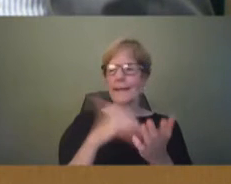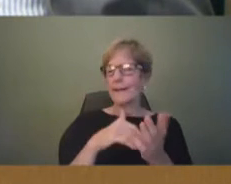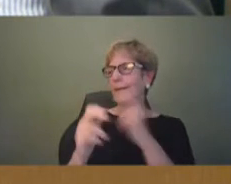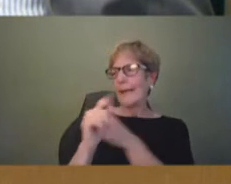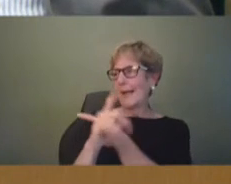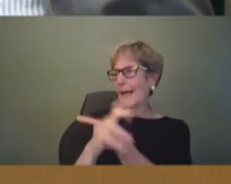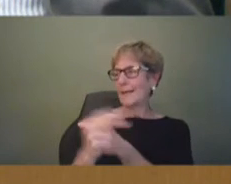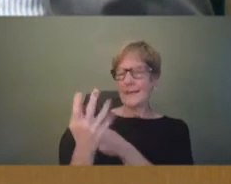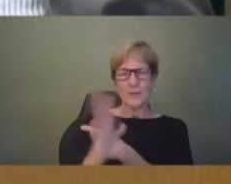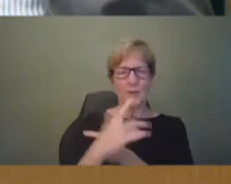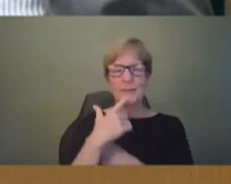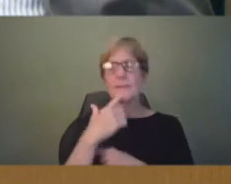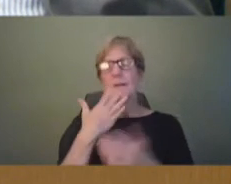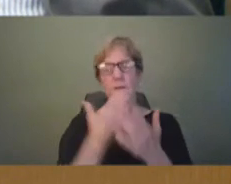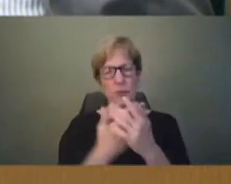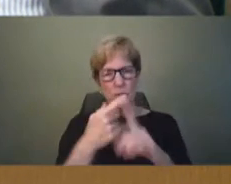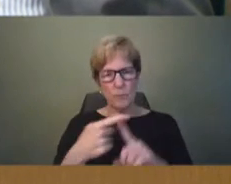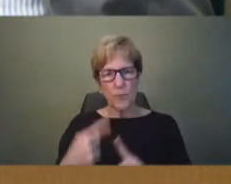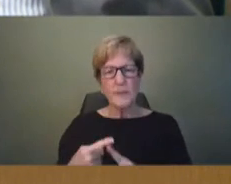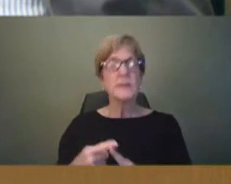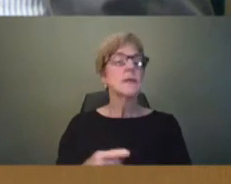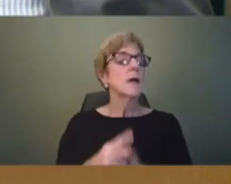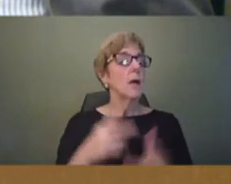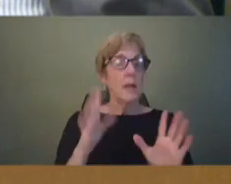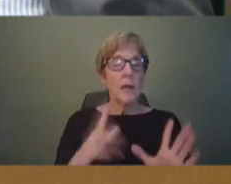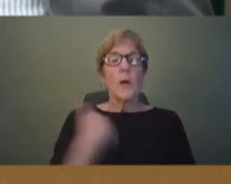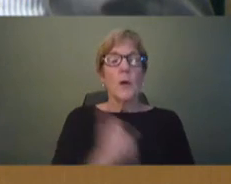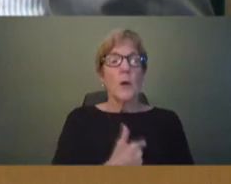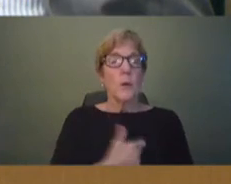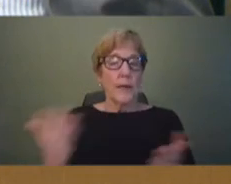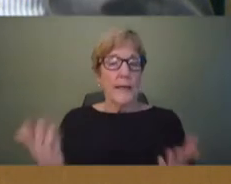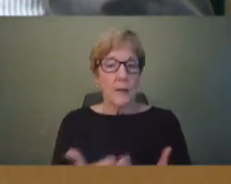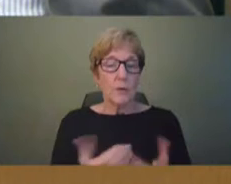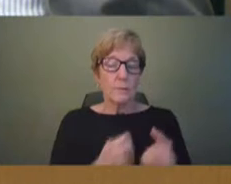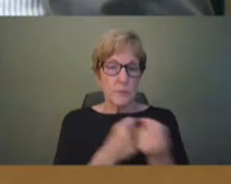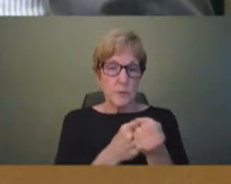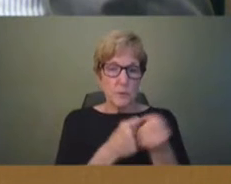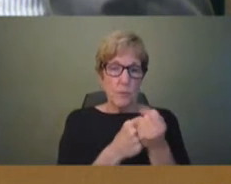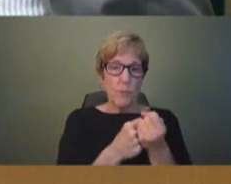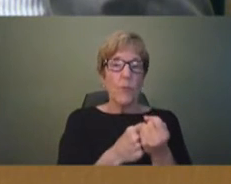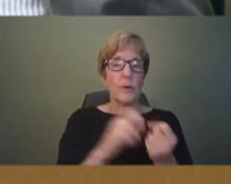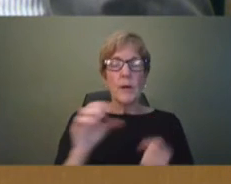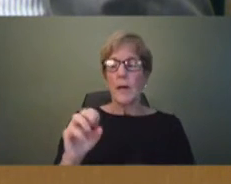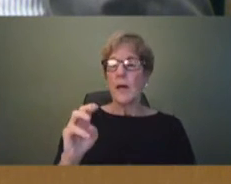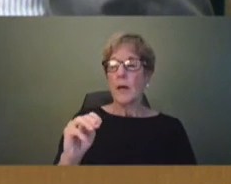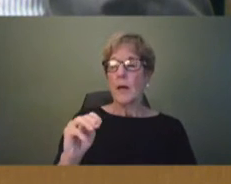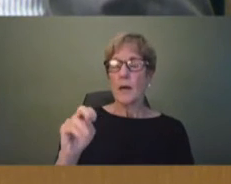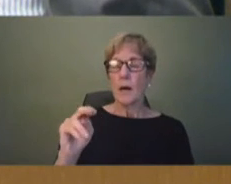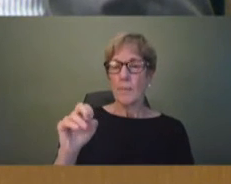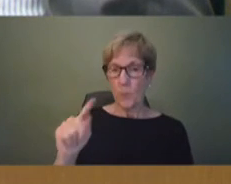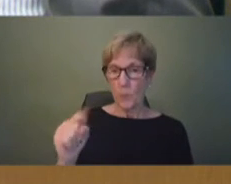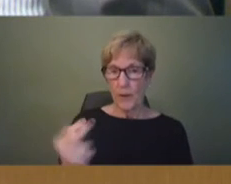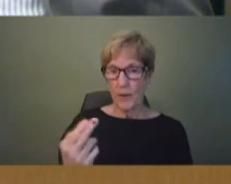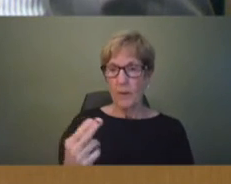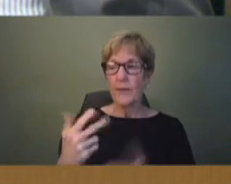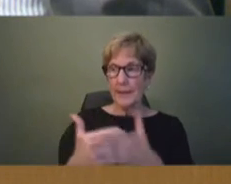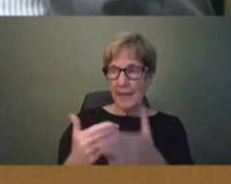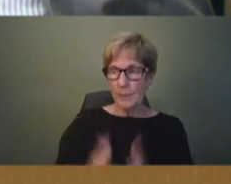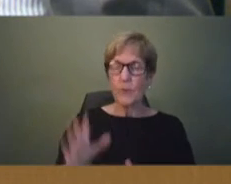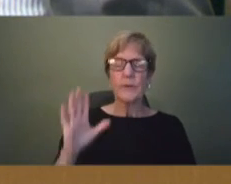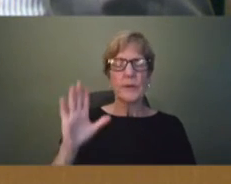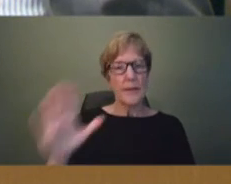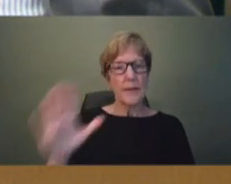made really good points um I just want to point out that we're here um in support of the Commonwealth neighborhood um and their stance around the line